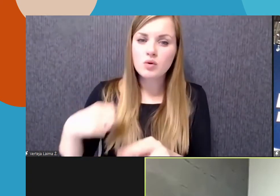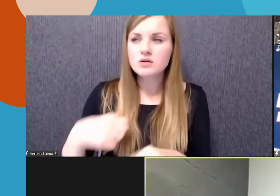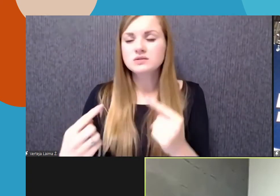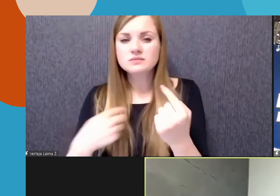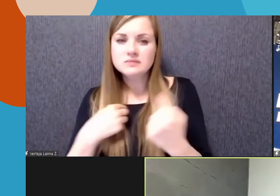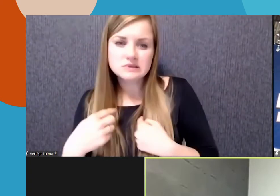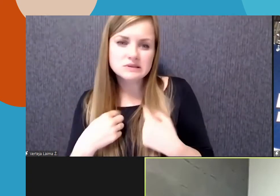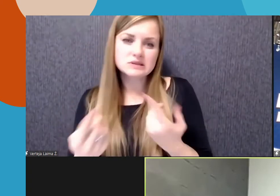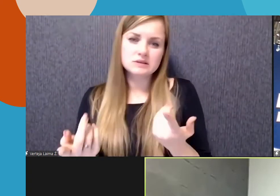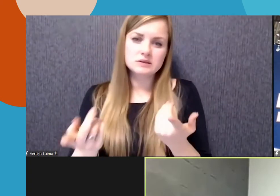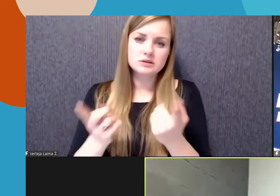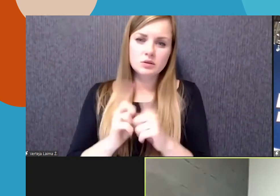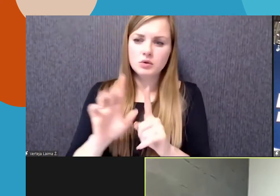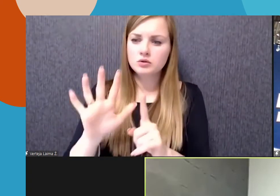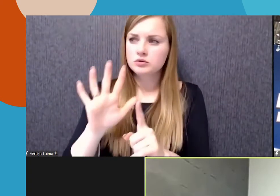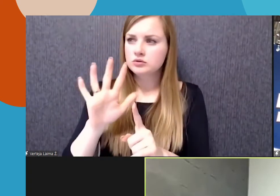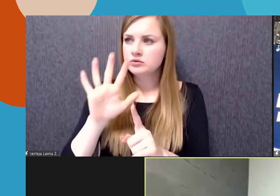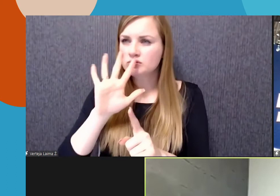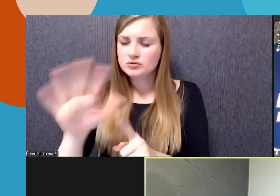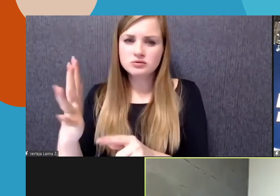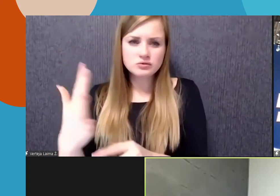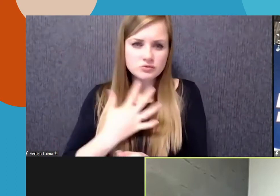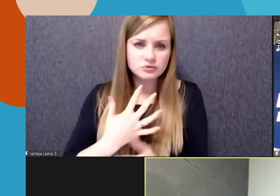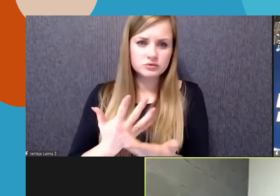nature of hate crimes.